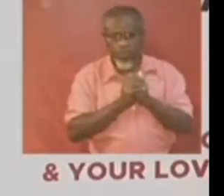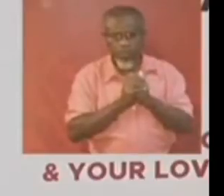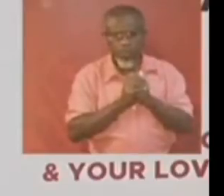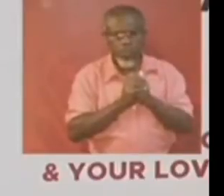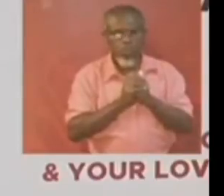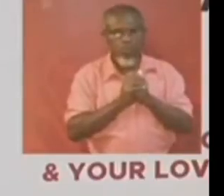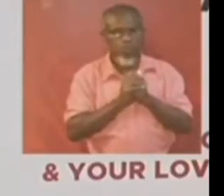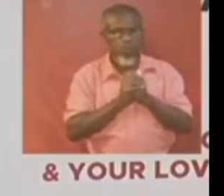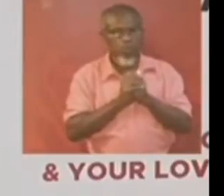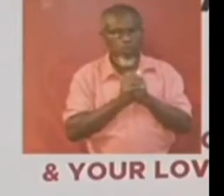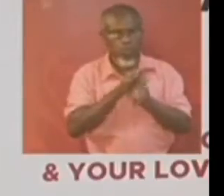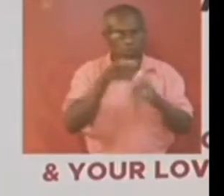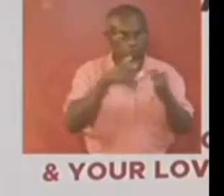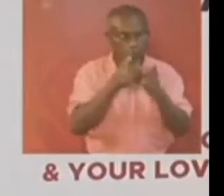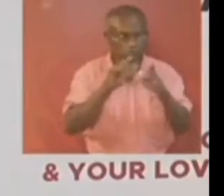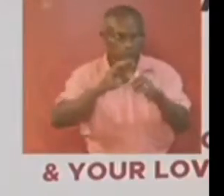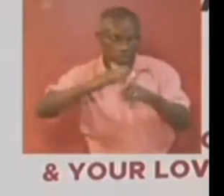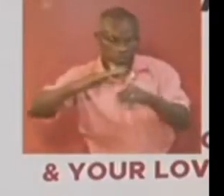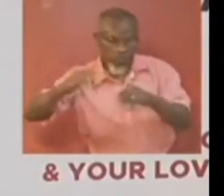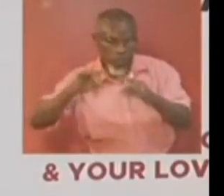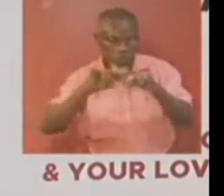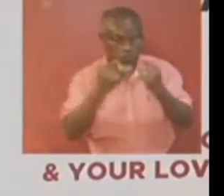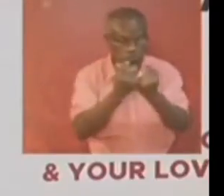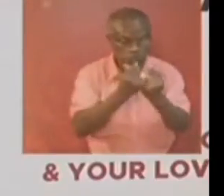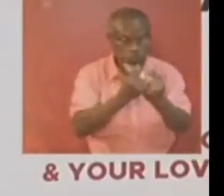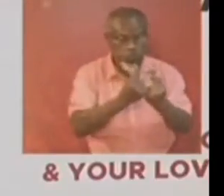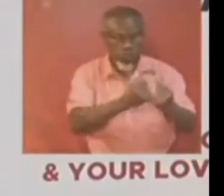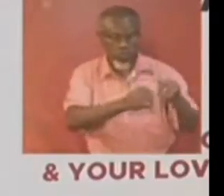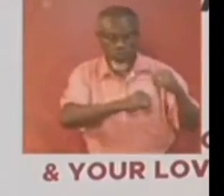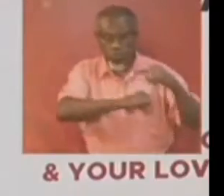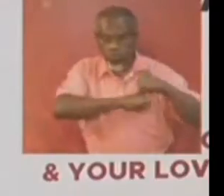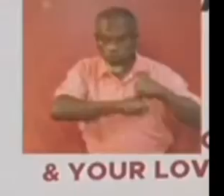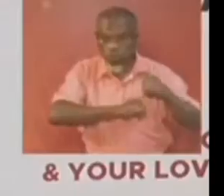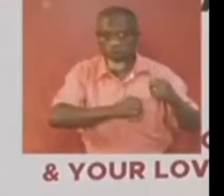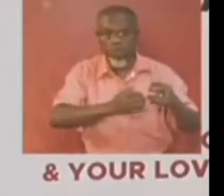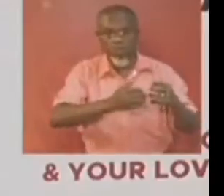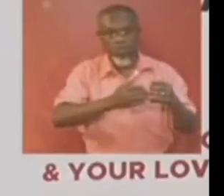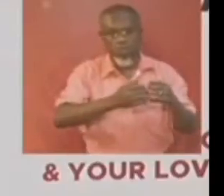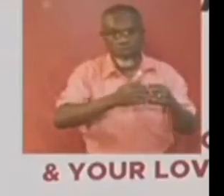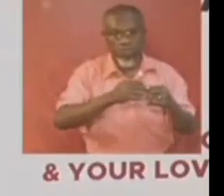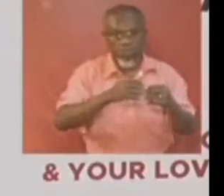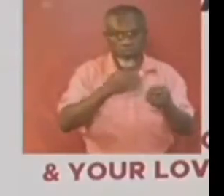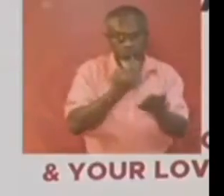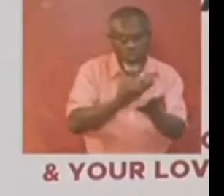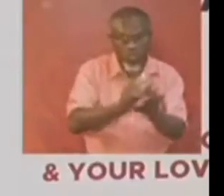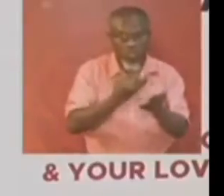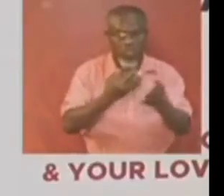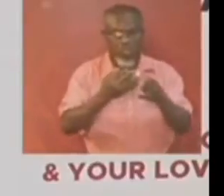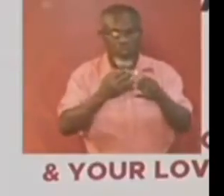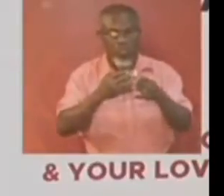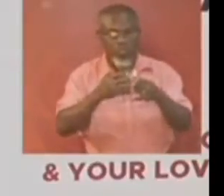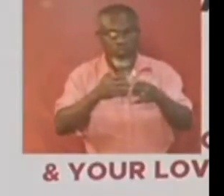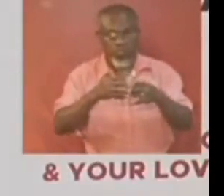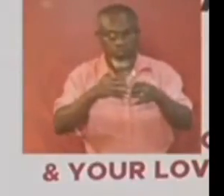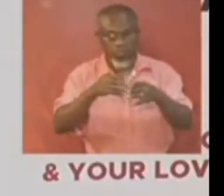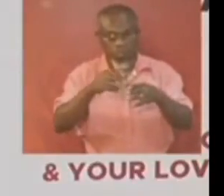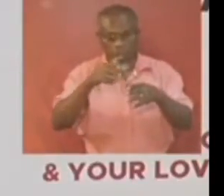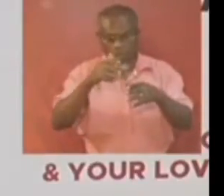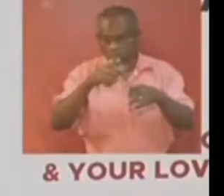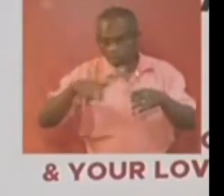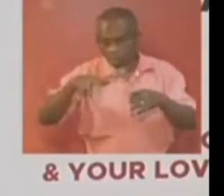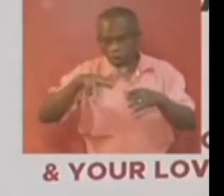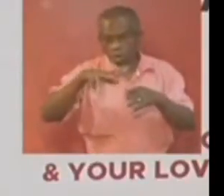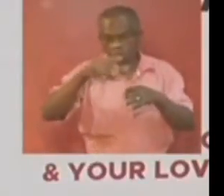the Ministries of Health, National Security, Finance, and even local government, I am